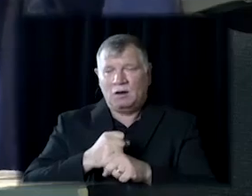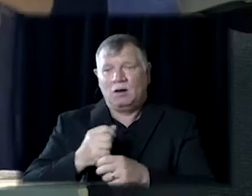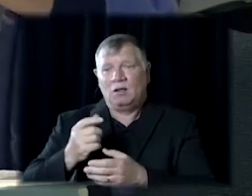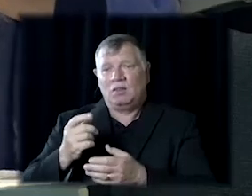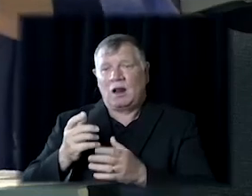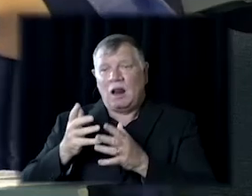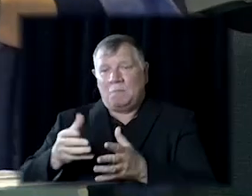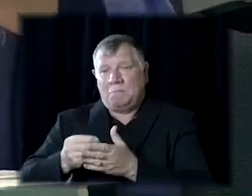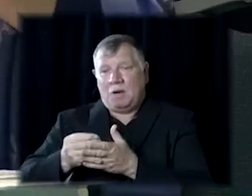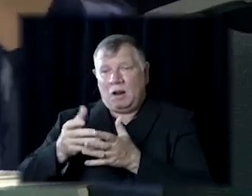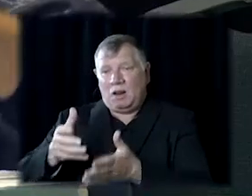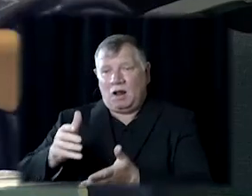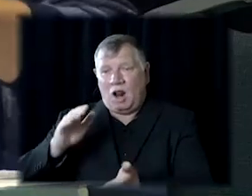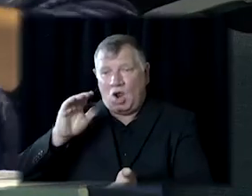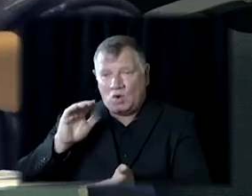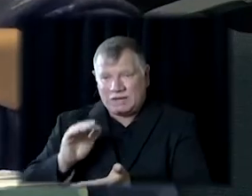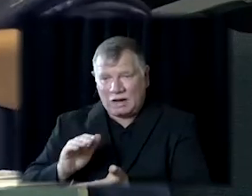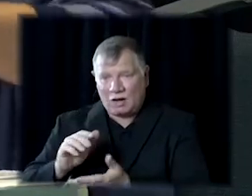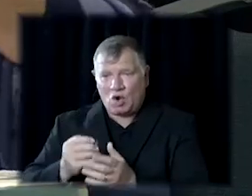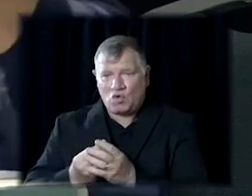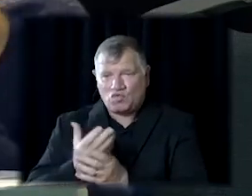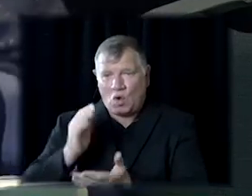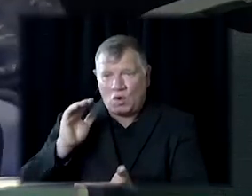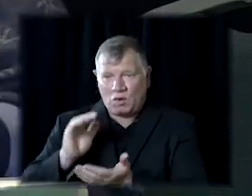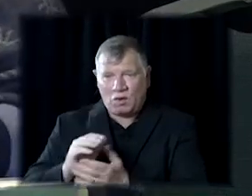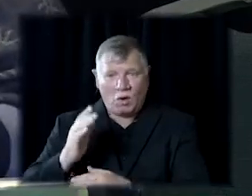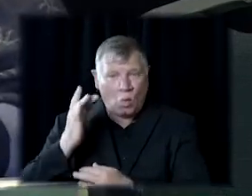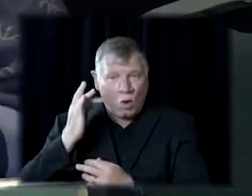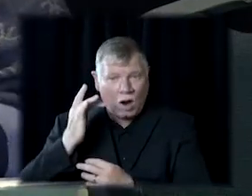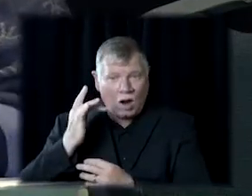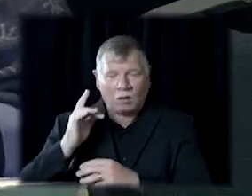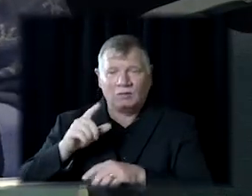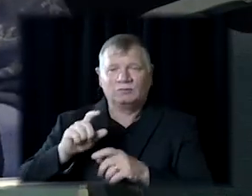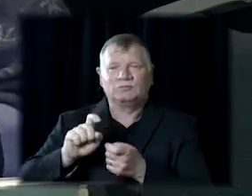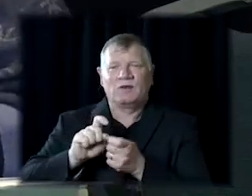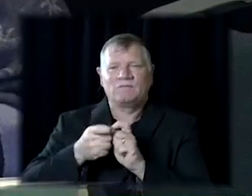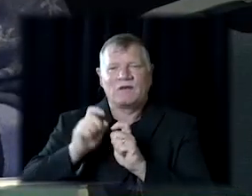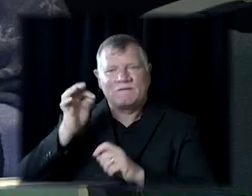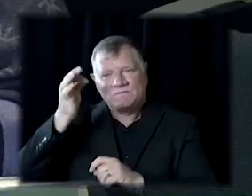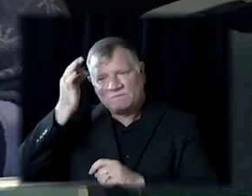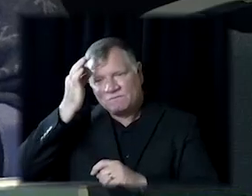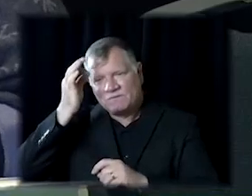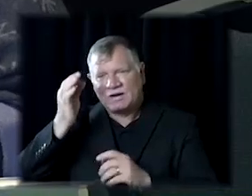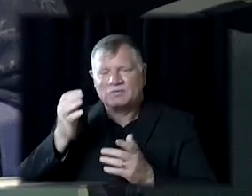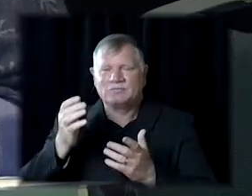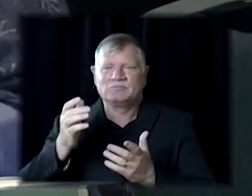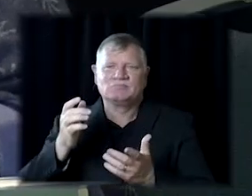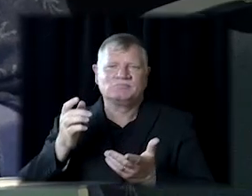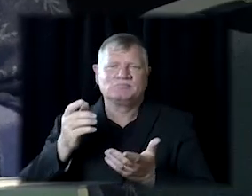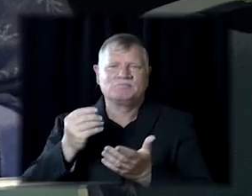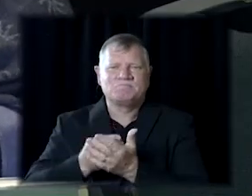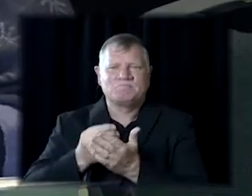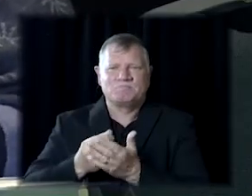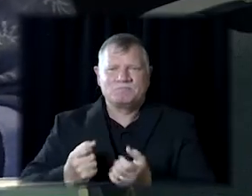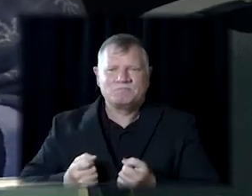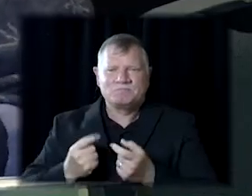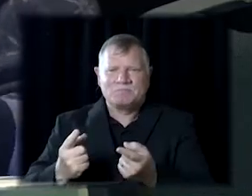down, the growth goes down, and a lot of that has to do with the changes in the federal spending expectations or